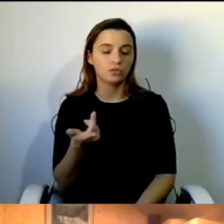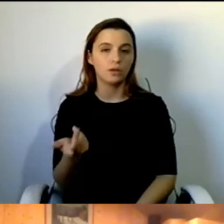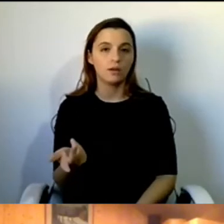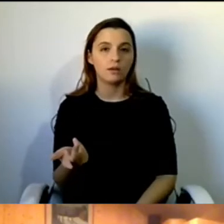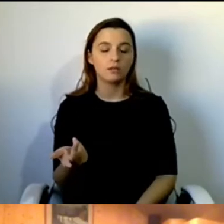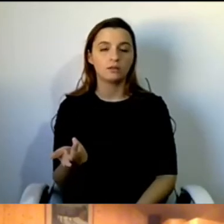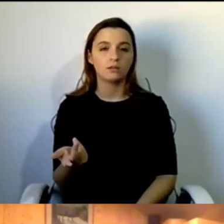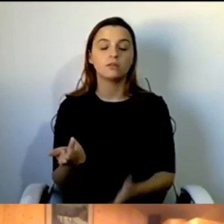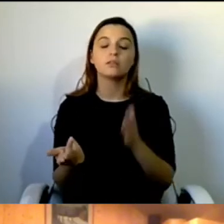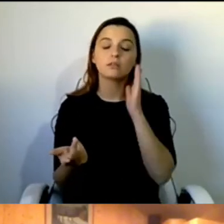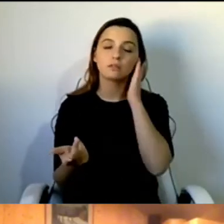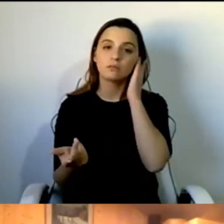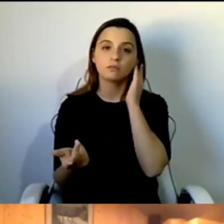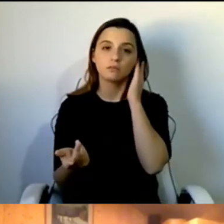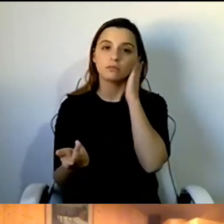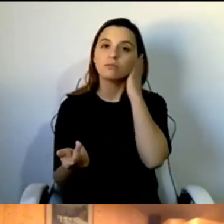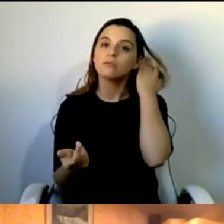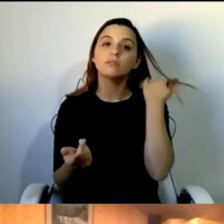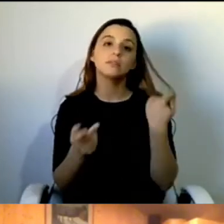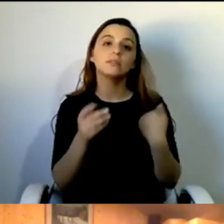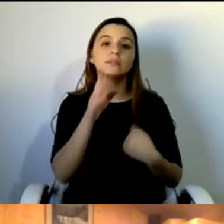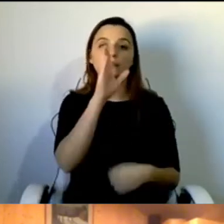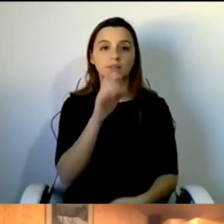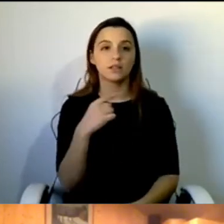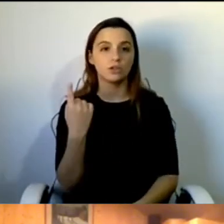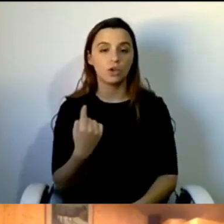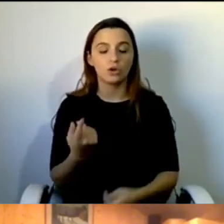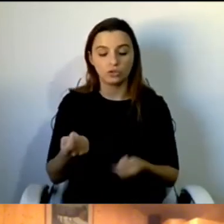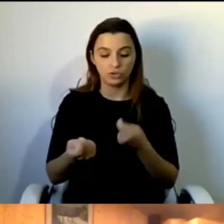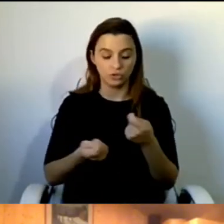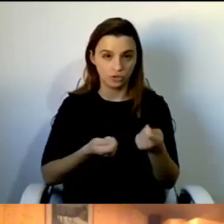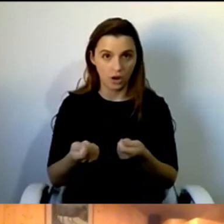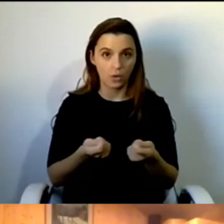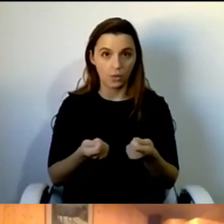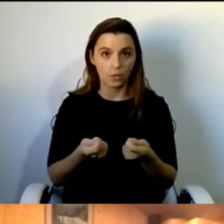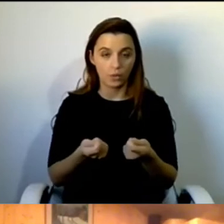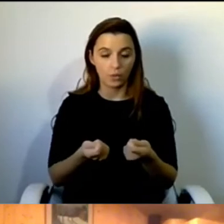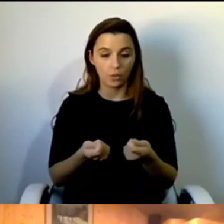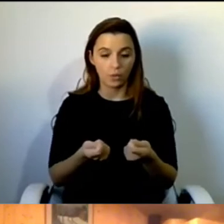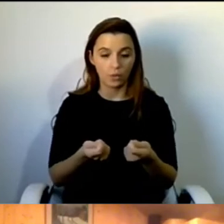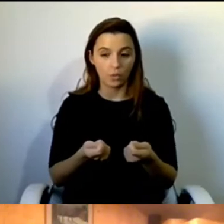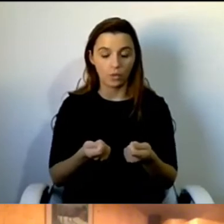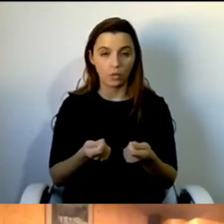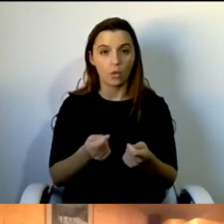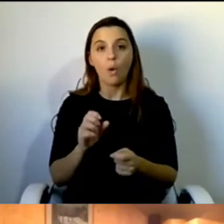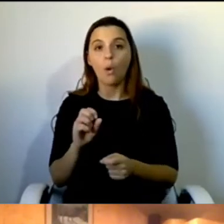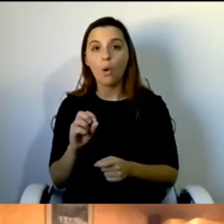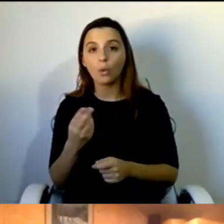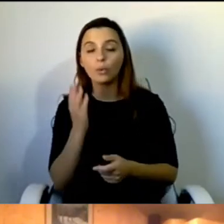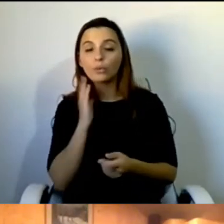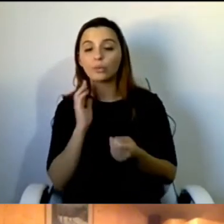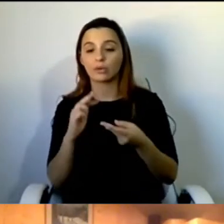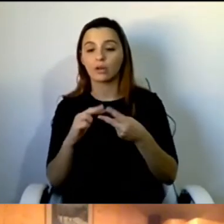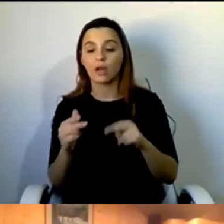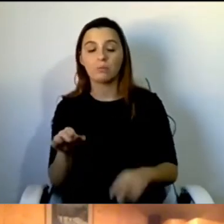administrate it yourself, or to keep the municipality as the administrator, to have a cooperative, which is what I did. I